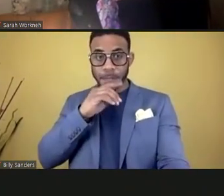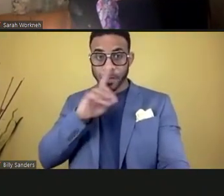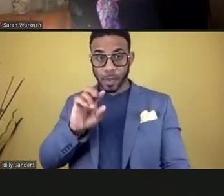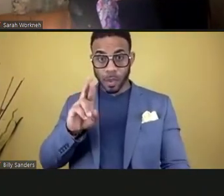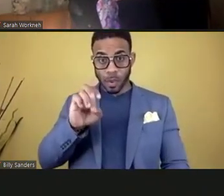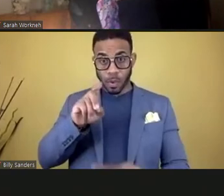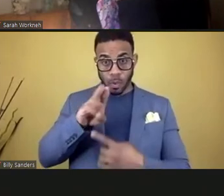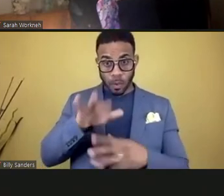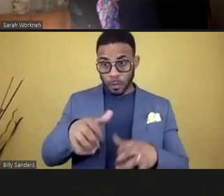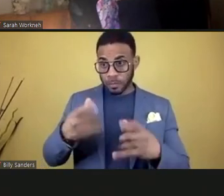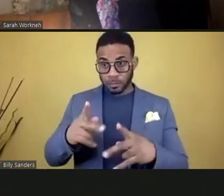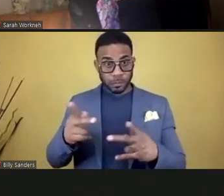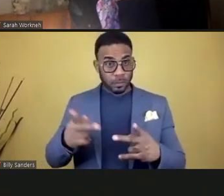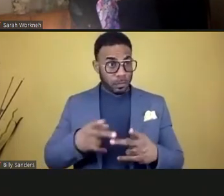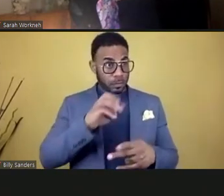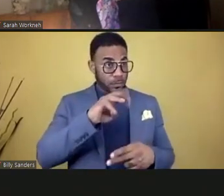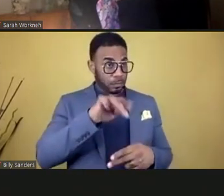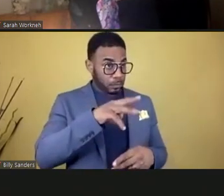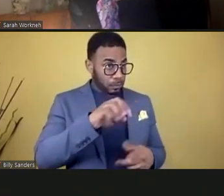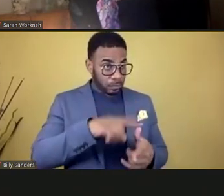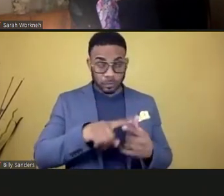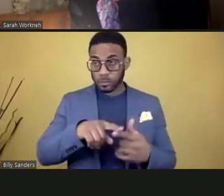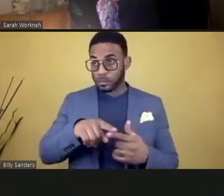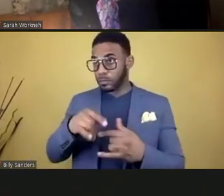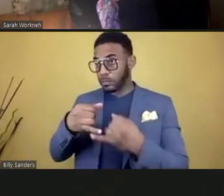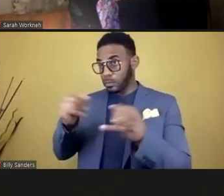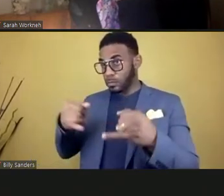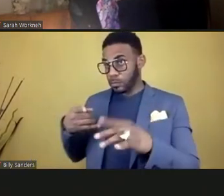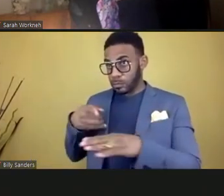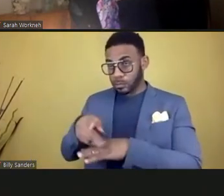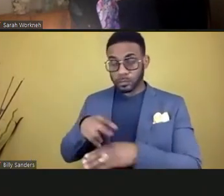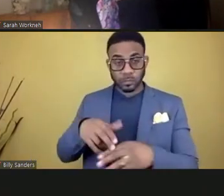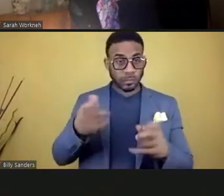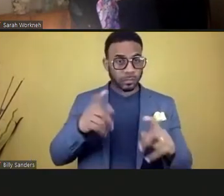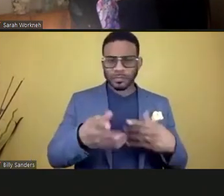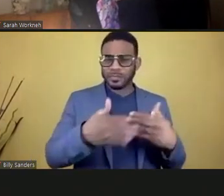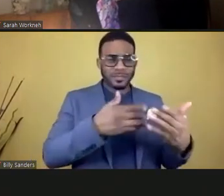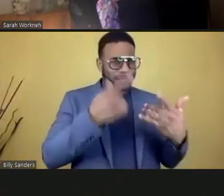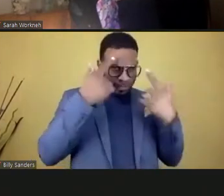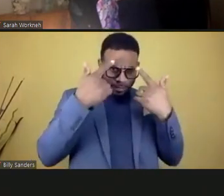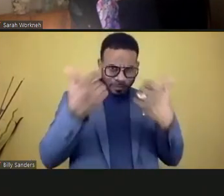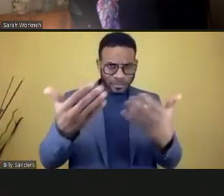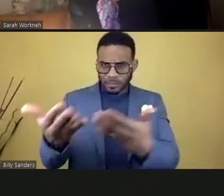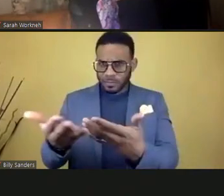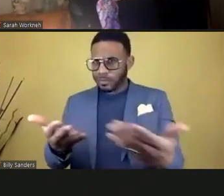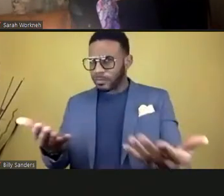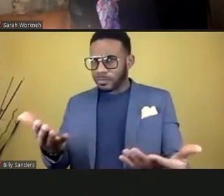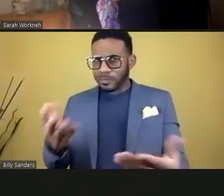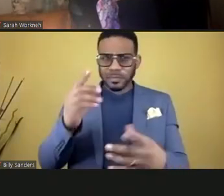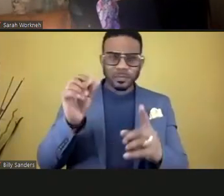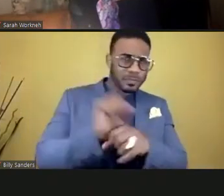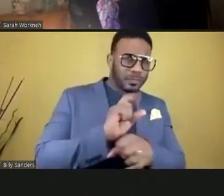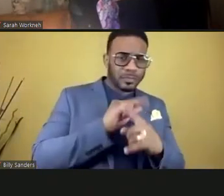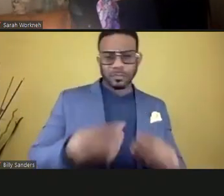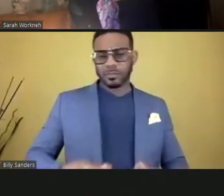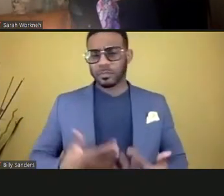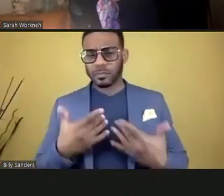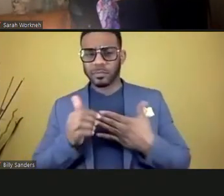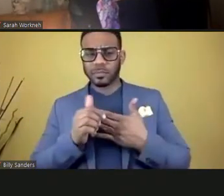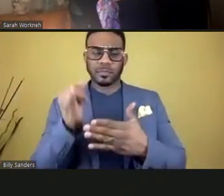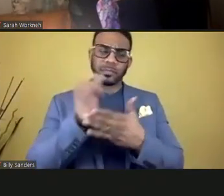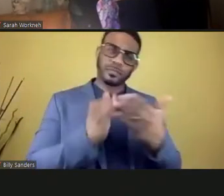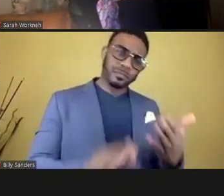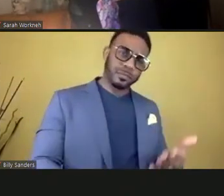So it can take place at swap meets, or it can take place at the border crossing, or it can take place wherever the work or the inspiration leads the